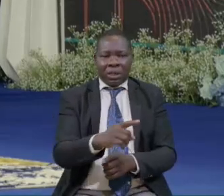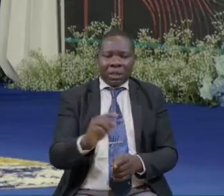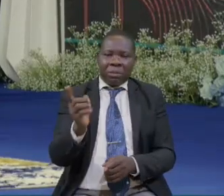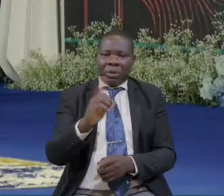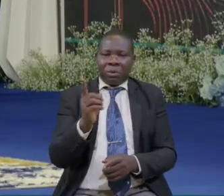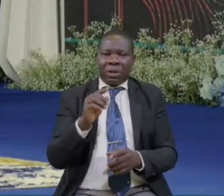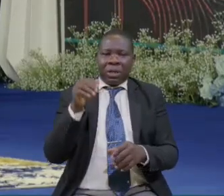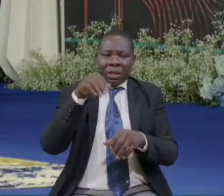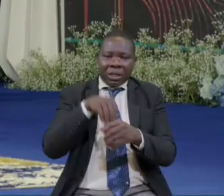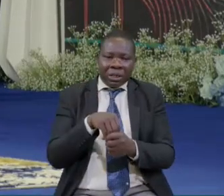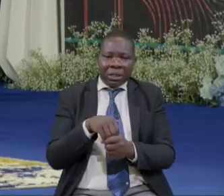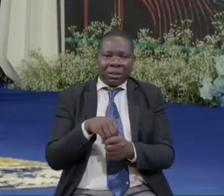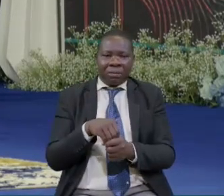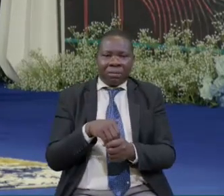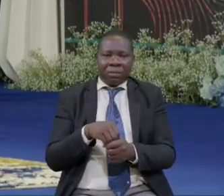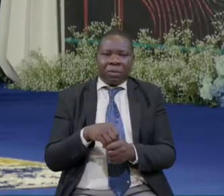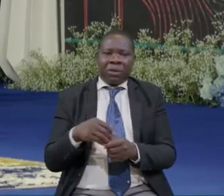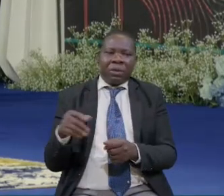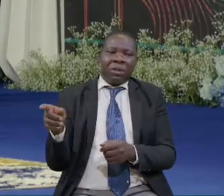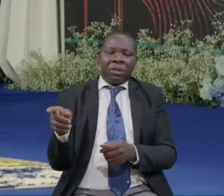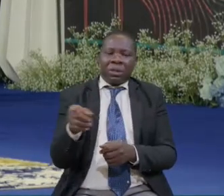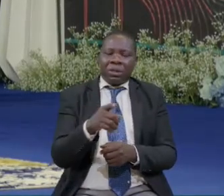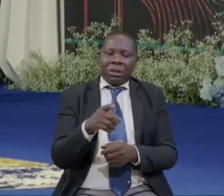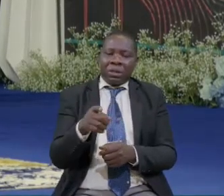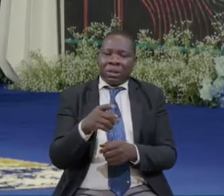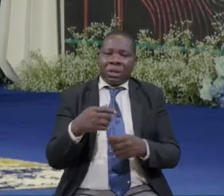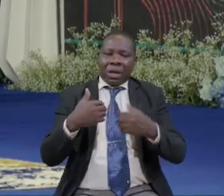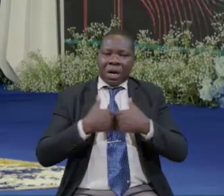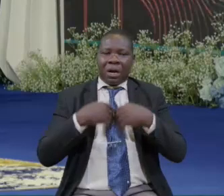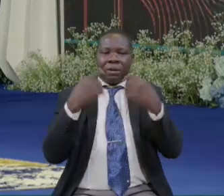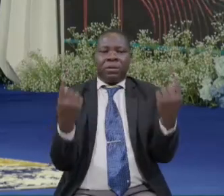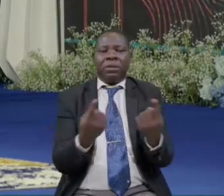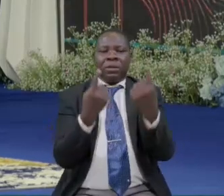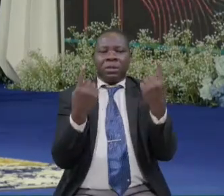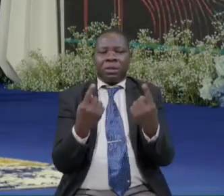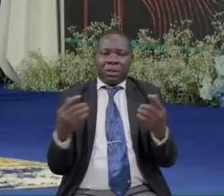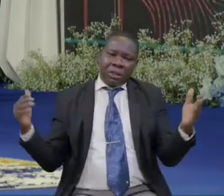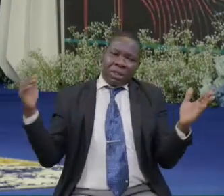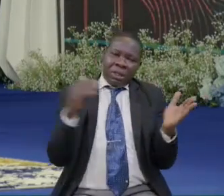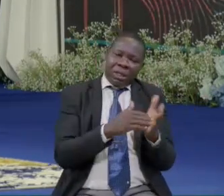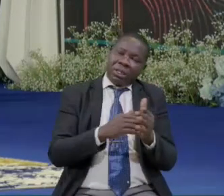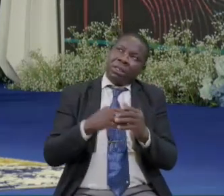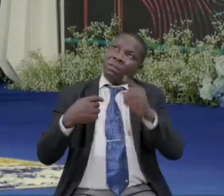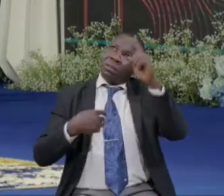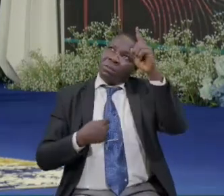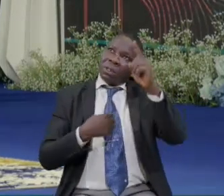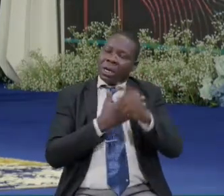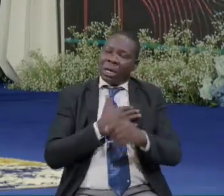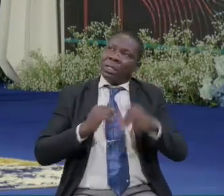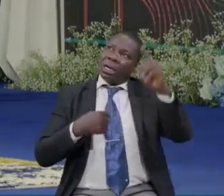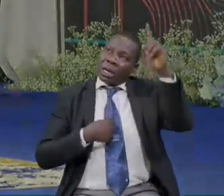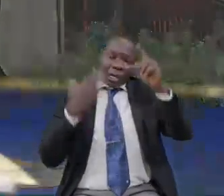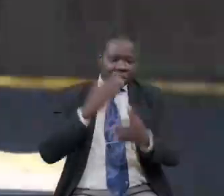they have sinned against him, and I will cleanse them. Look at that word